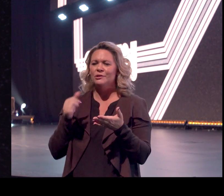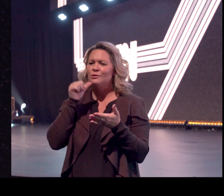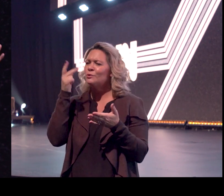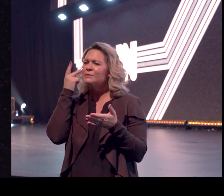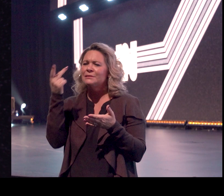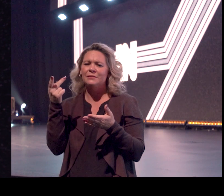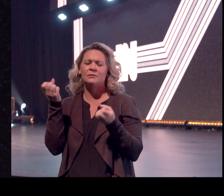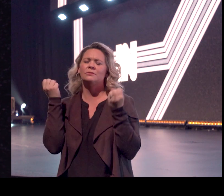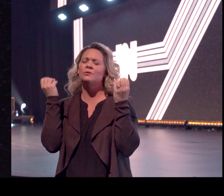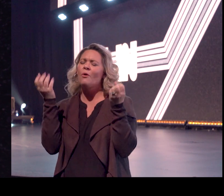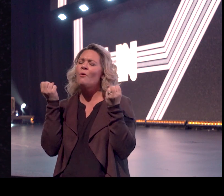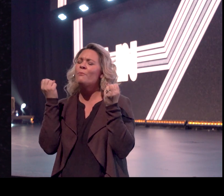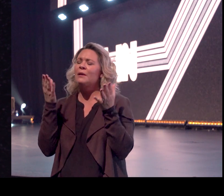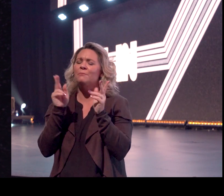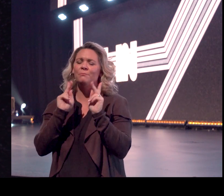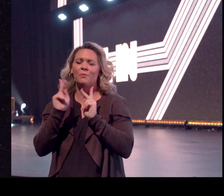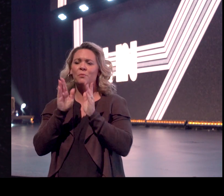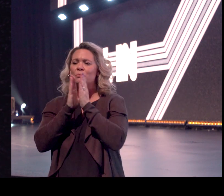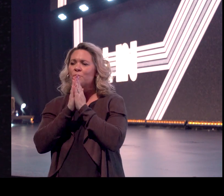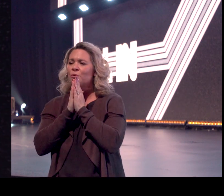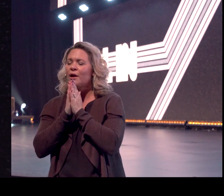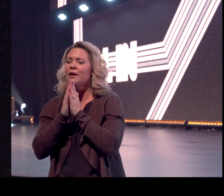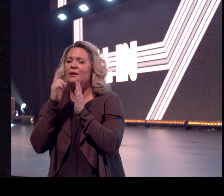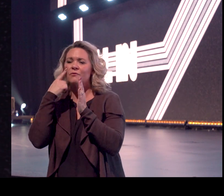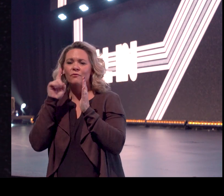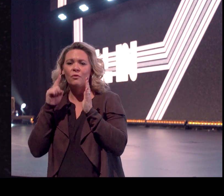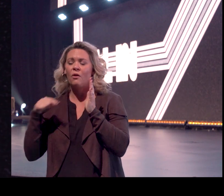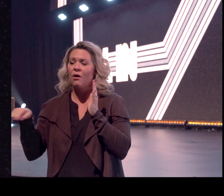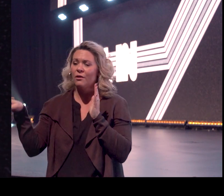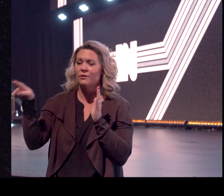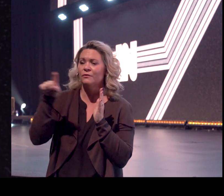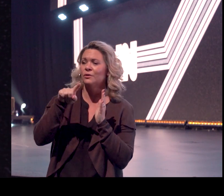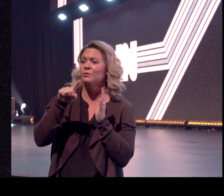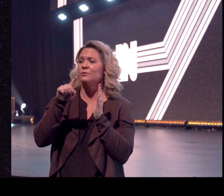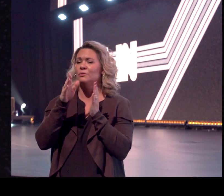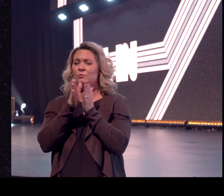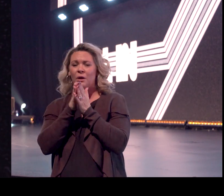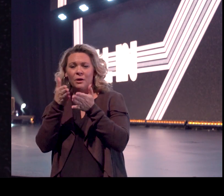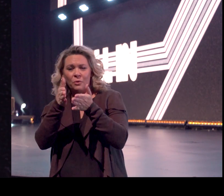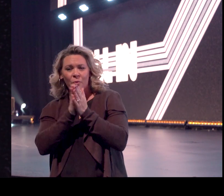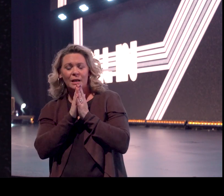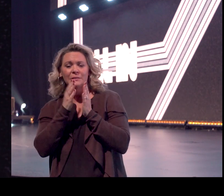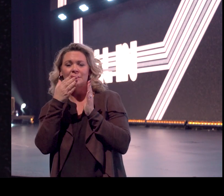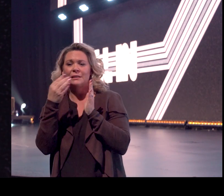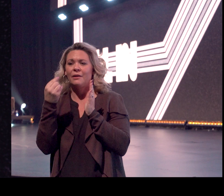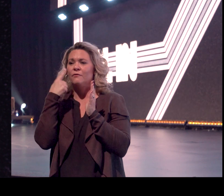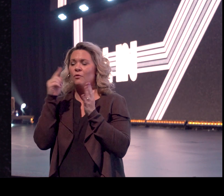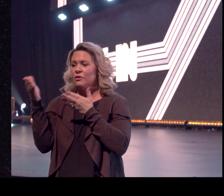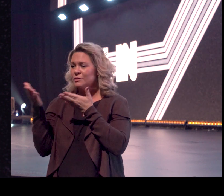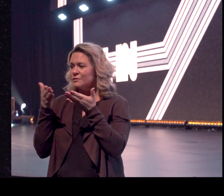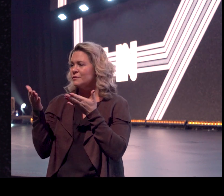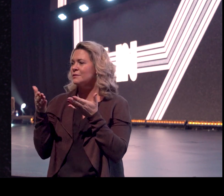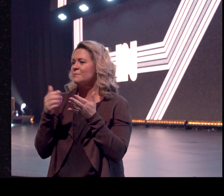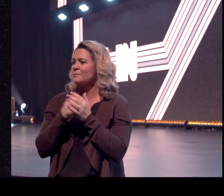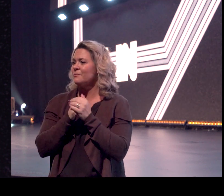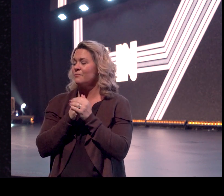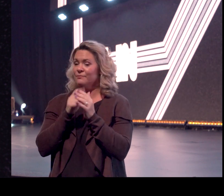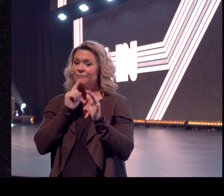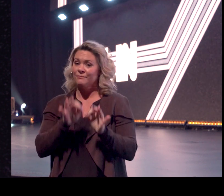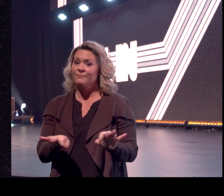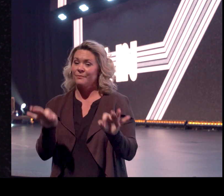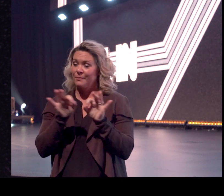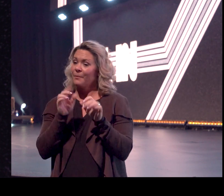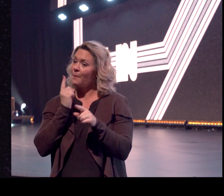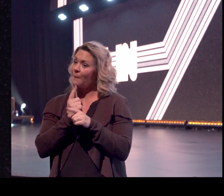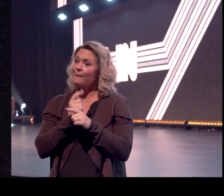don't see the army of prayer volunteers we have that pray behind the scenes for our service and your prayer requests. You think that doesn't